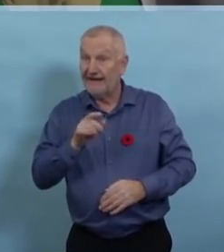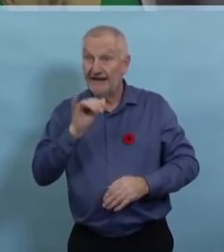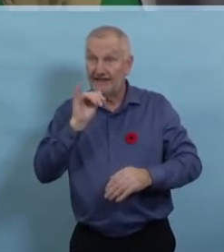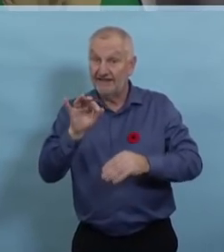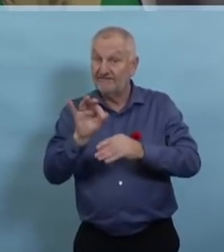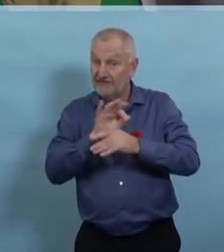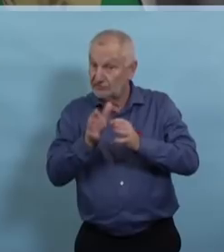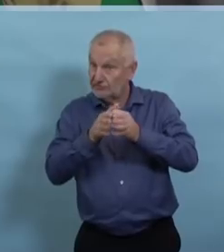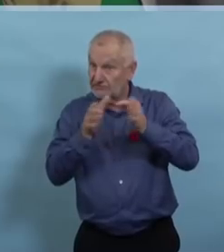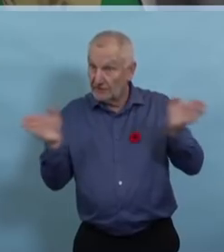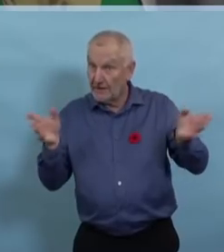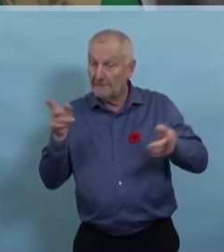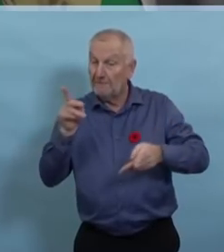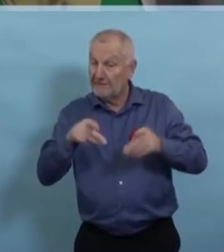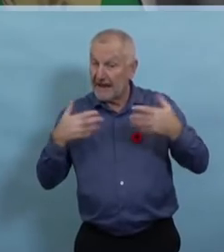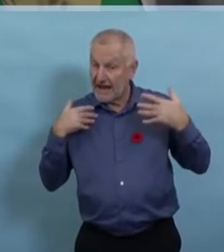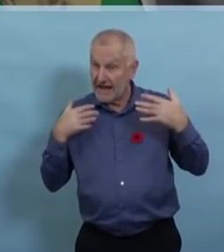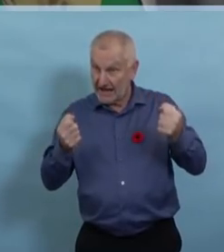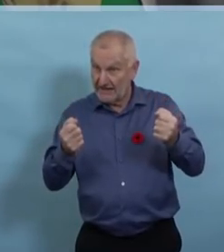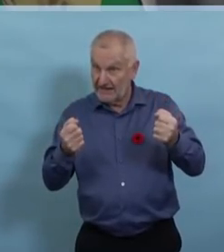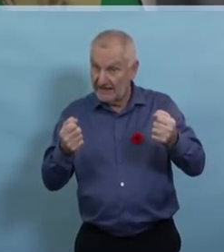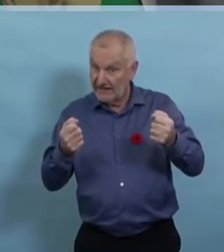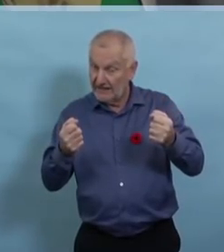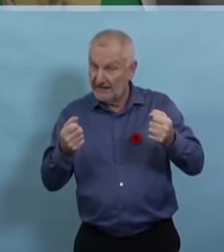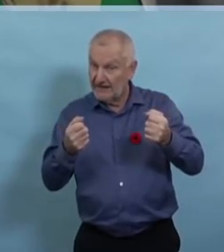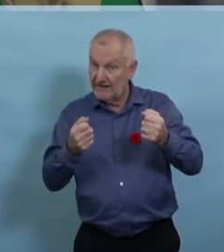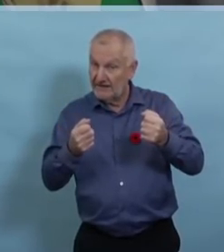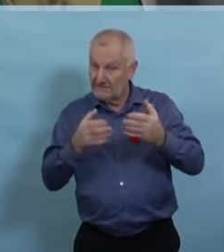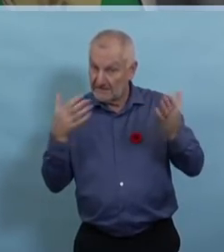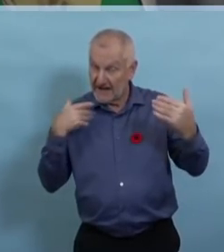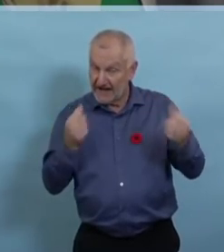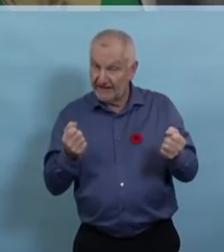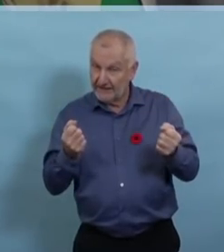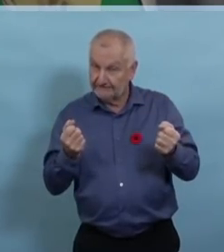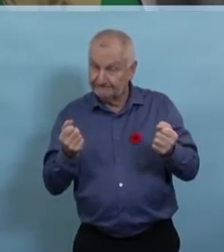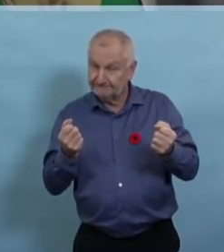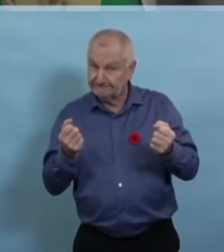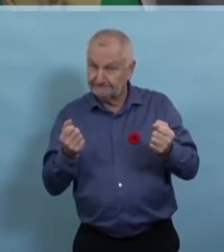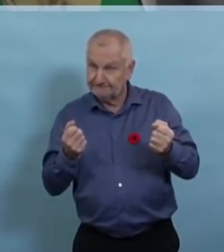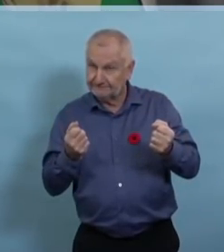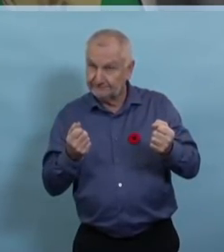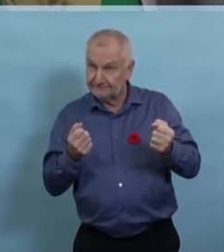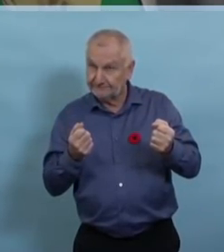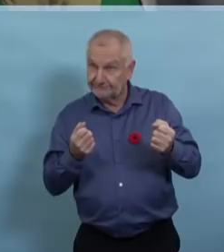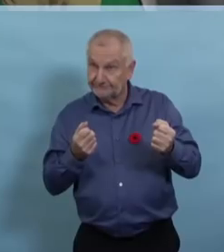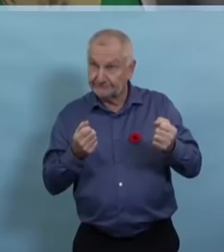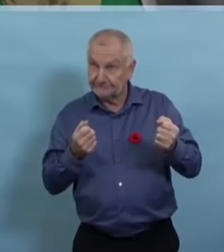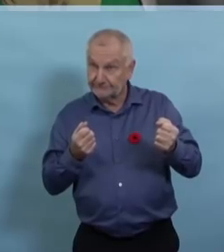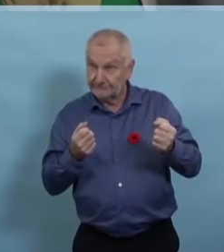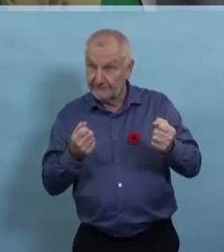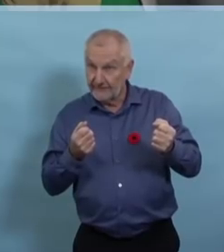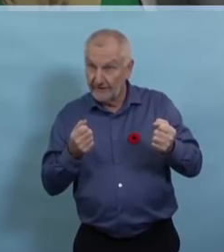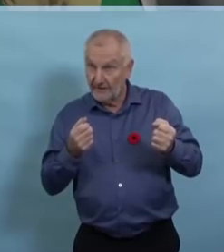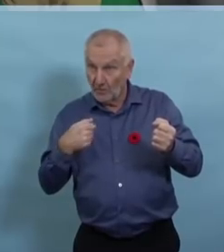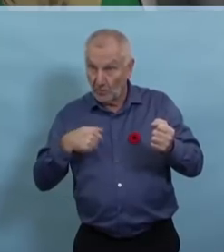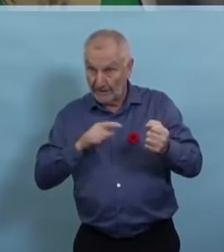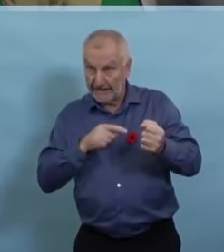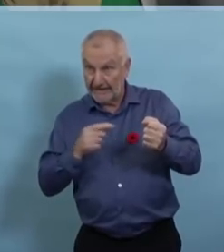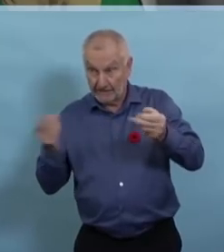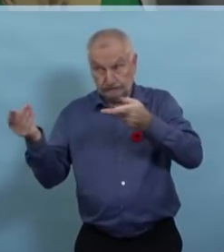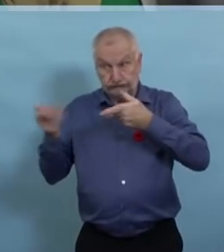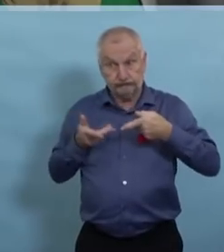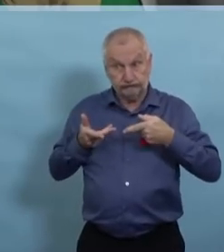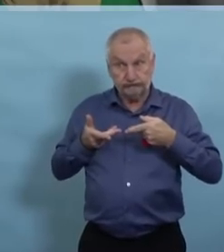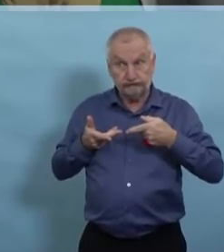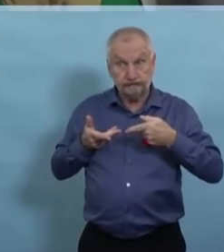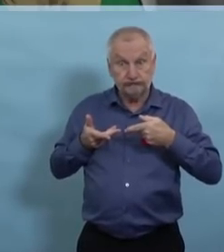notification comes through public health when we get notified. And so, you know, some of that